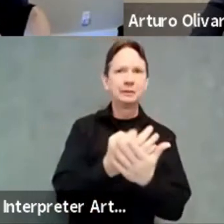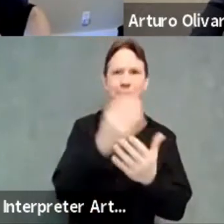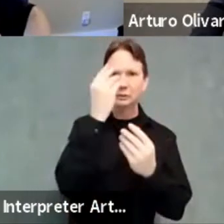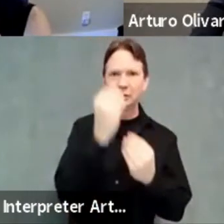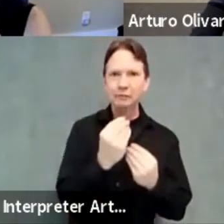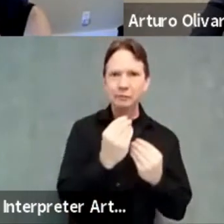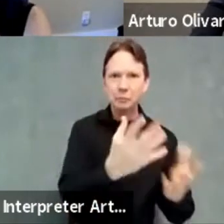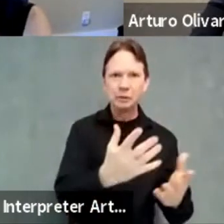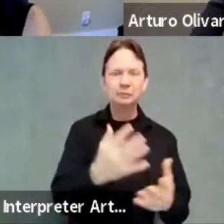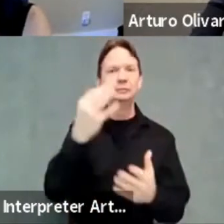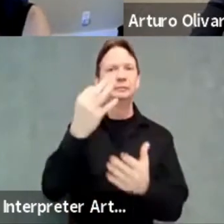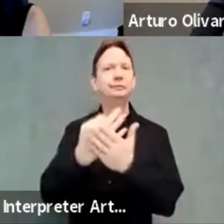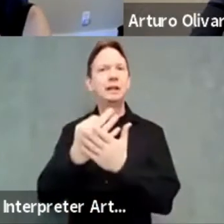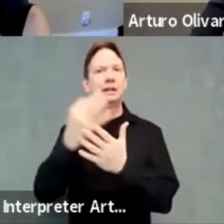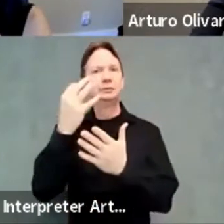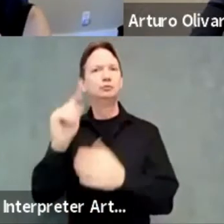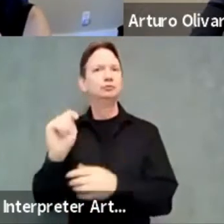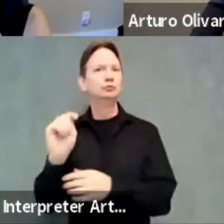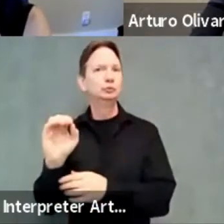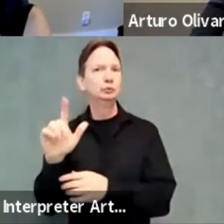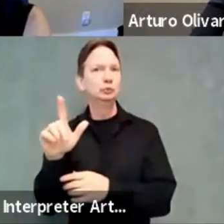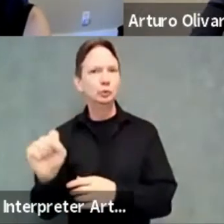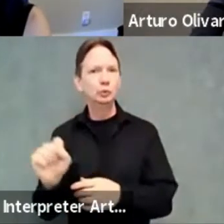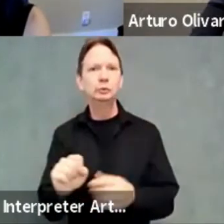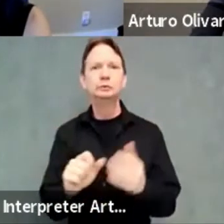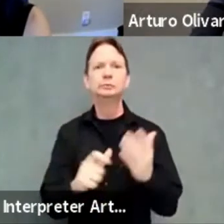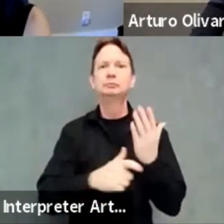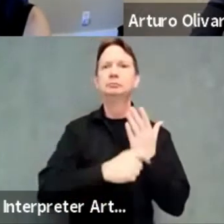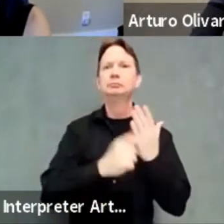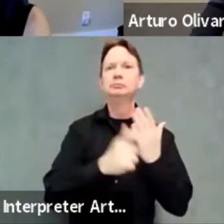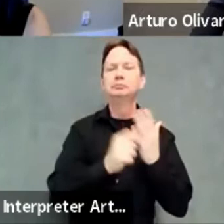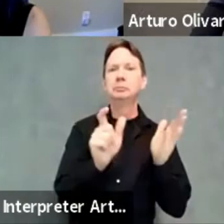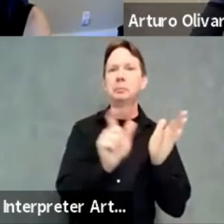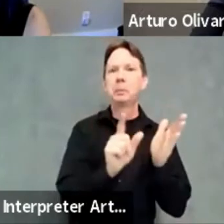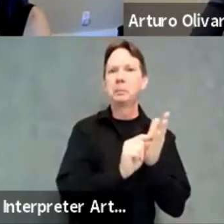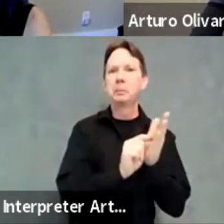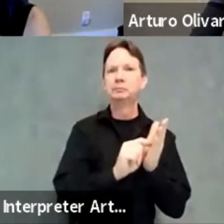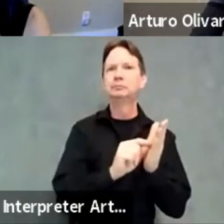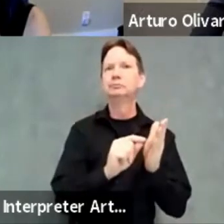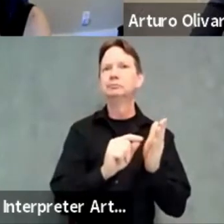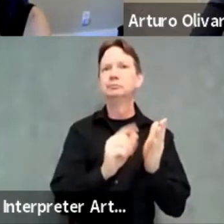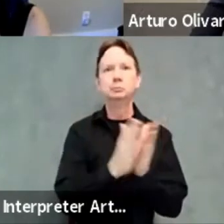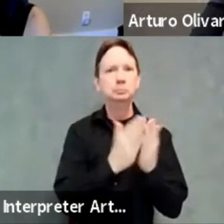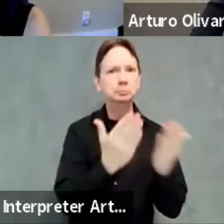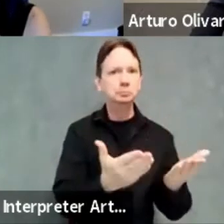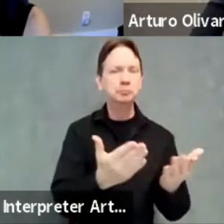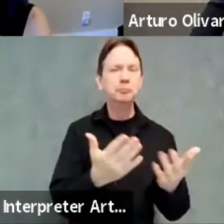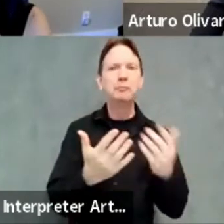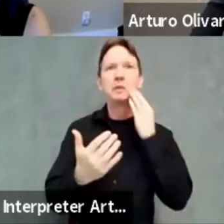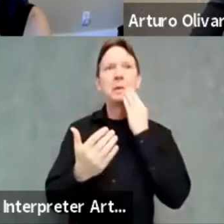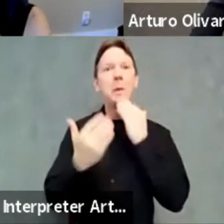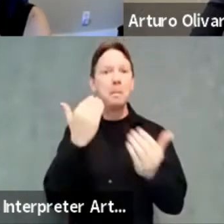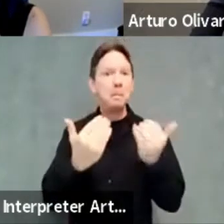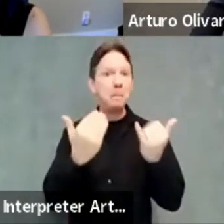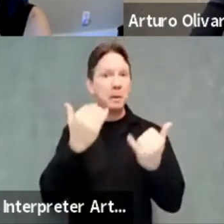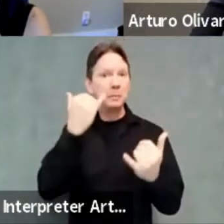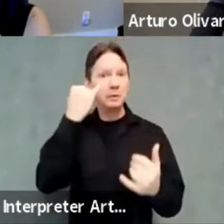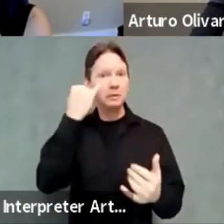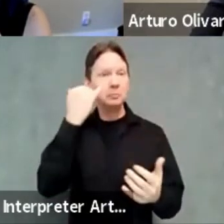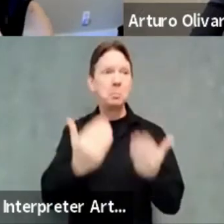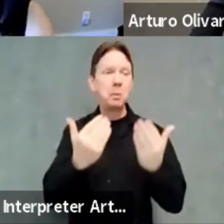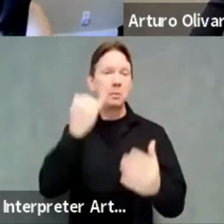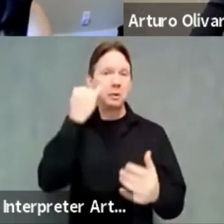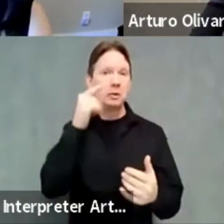show you in a moment. A publications manual, which just relates to if you wanted to have a SIG journal or